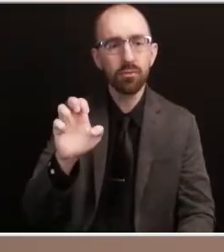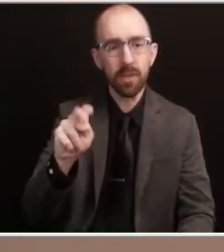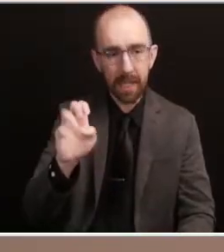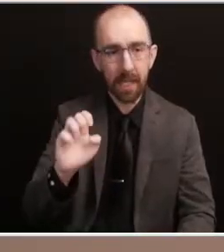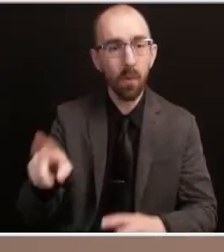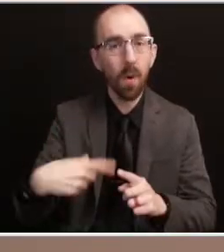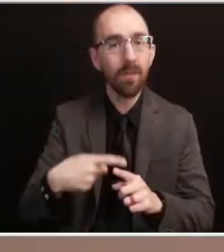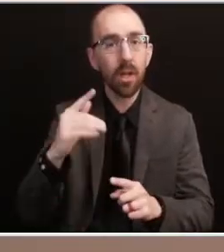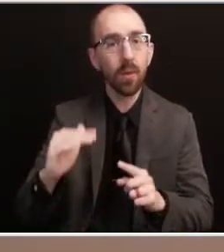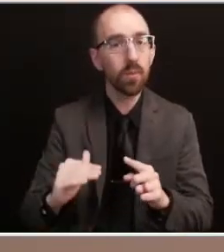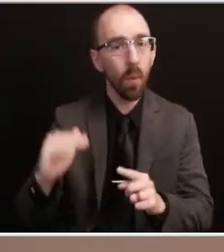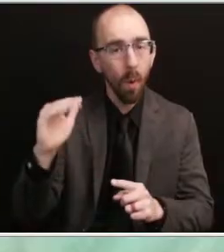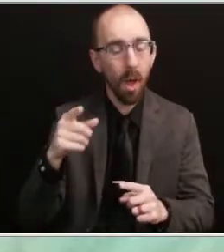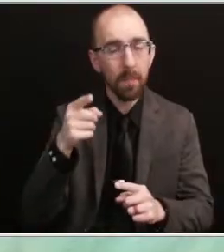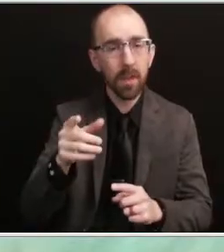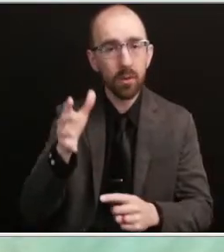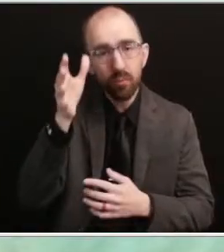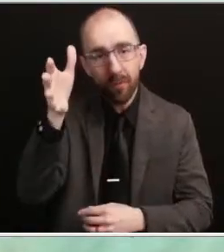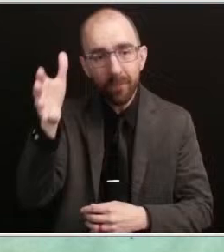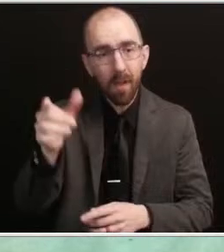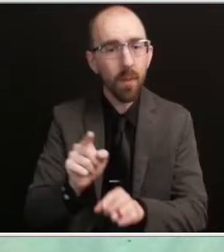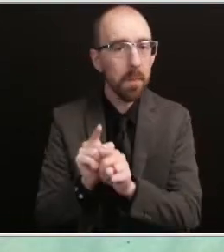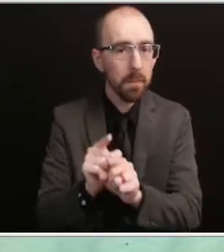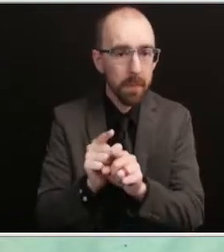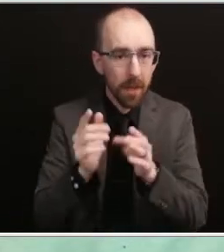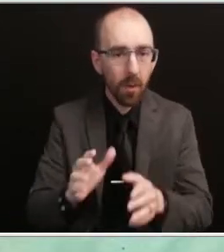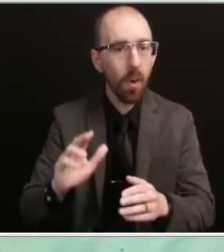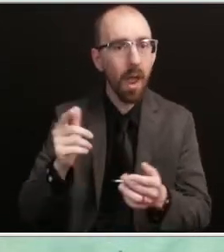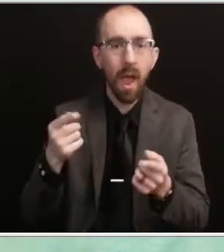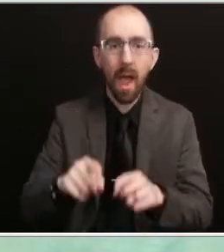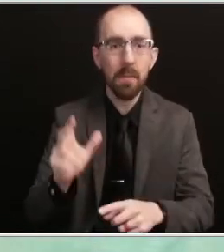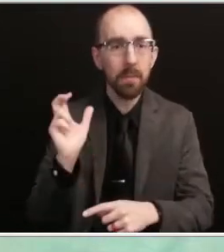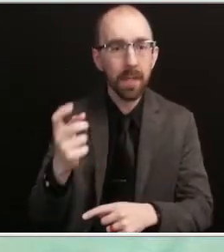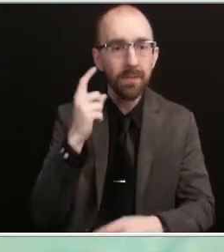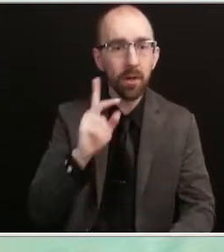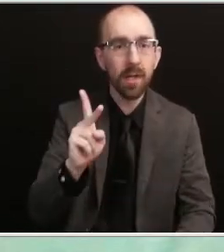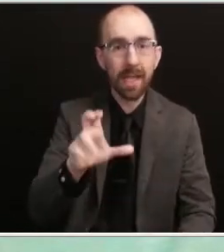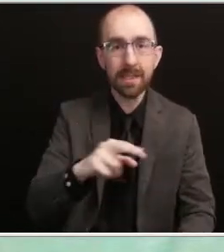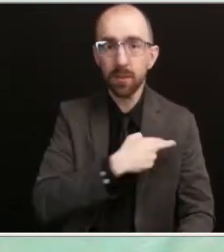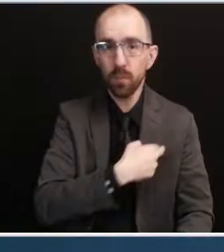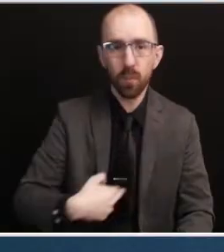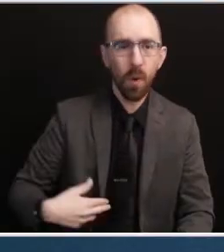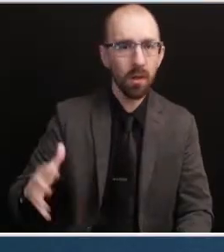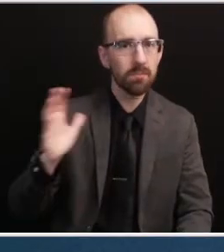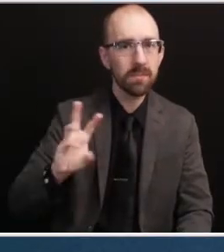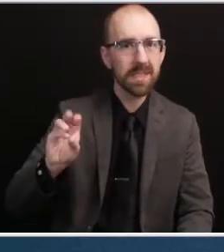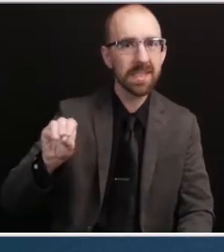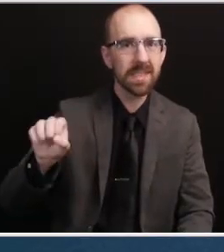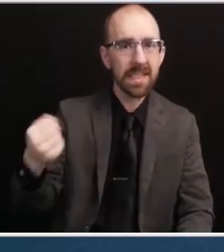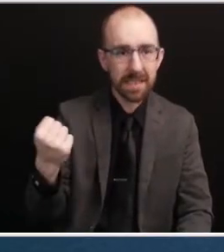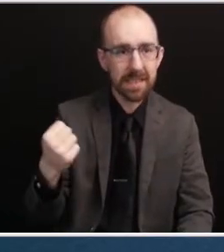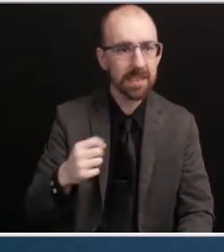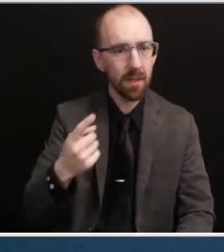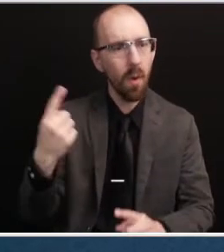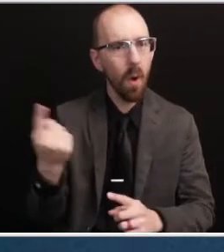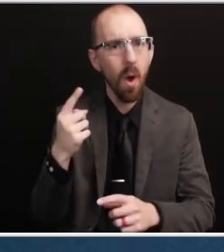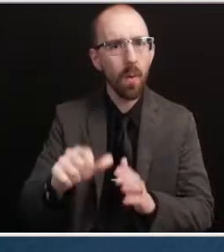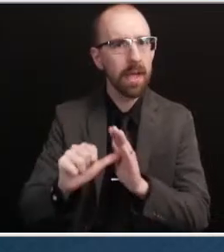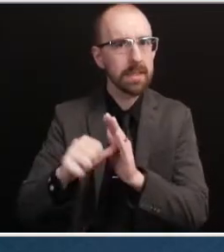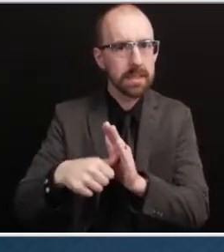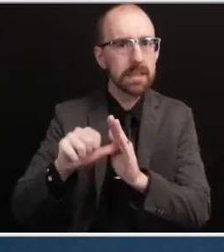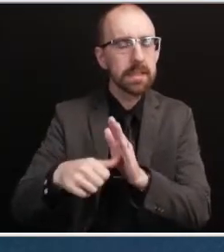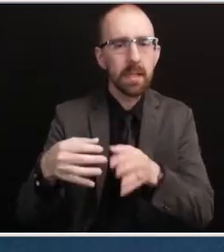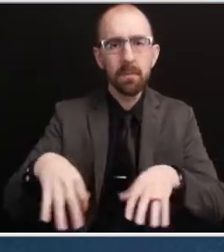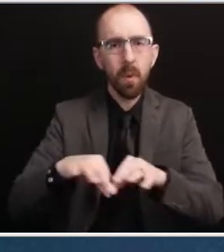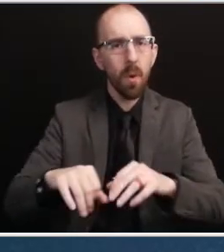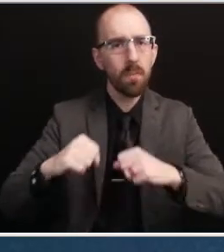his grandfather and mentor, who happened to pitch for the Kansas City Royals back in the 60s, always stressed the importance of protecting